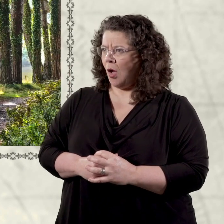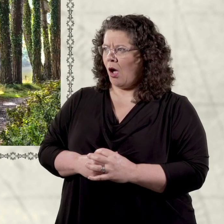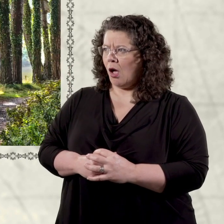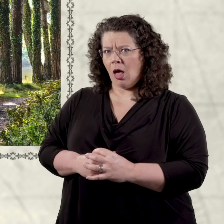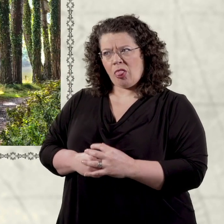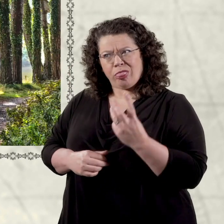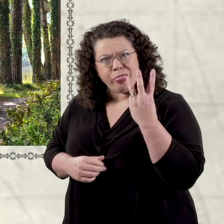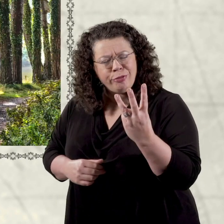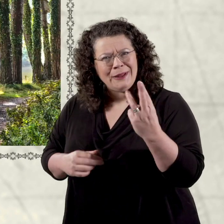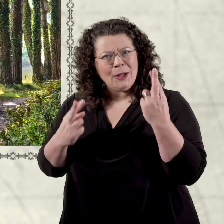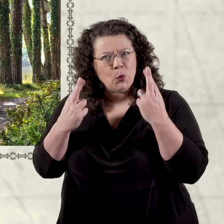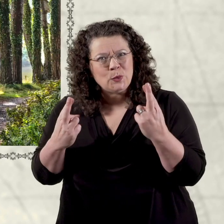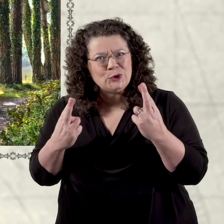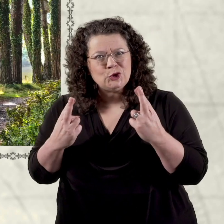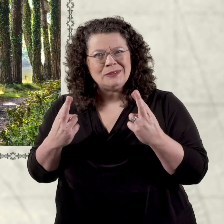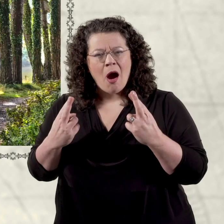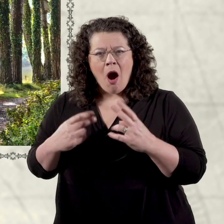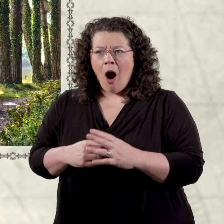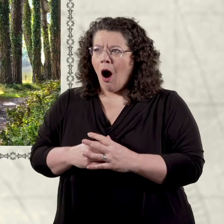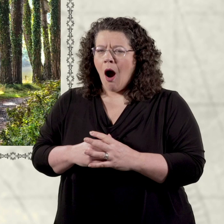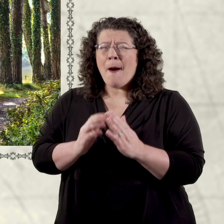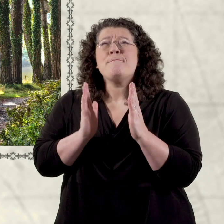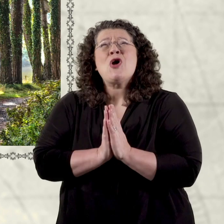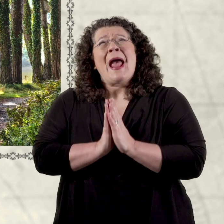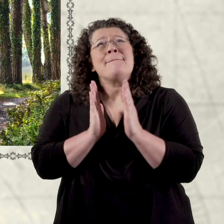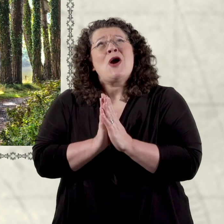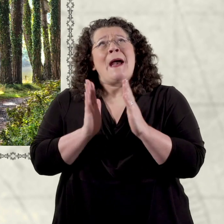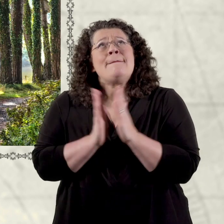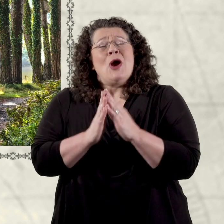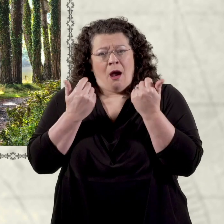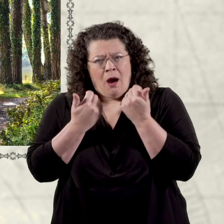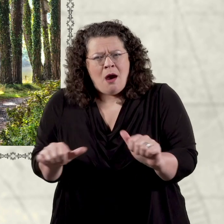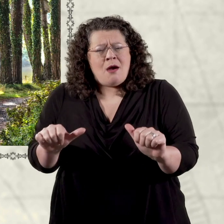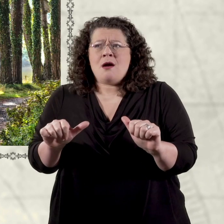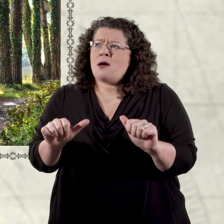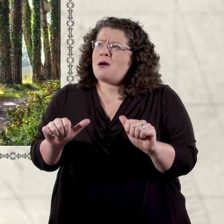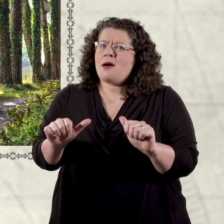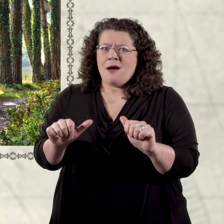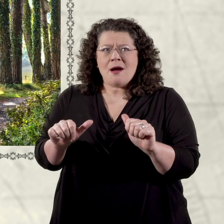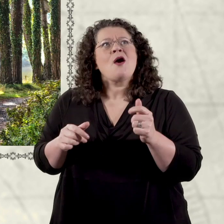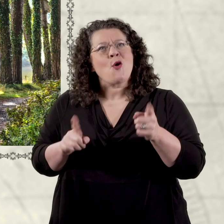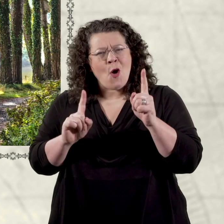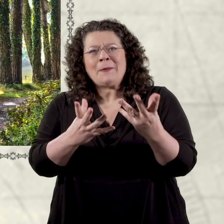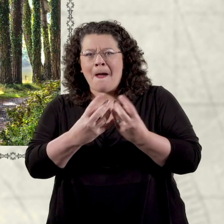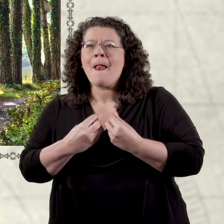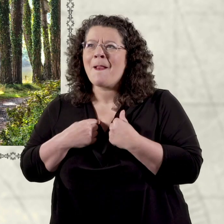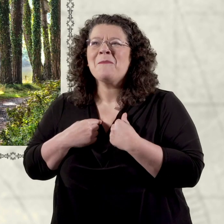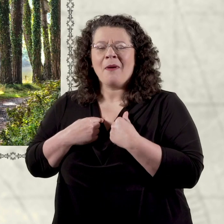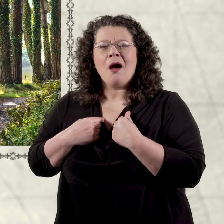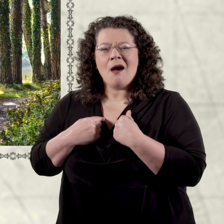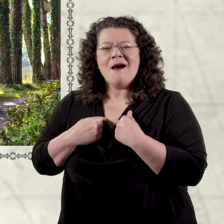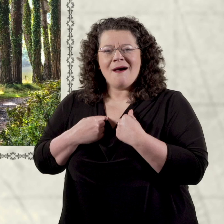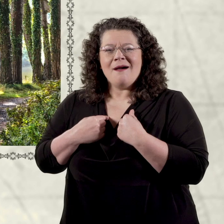3 wishes? All that praying had paid off. God was helping